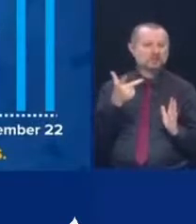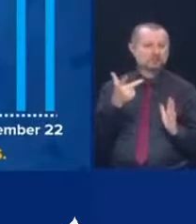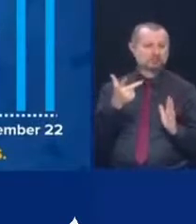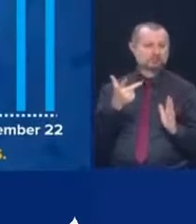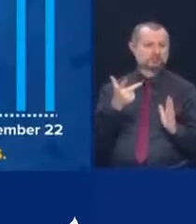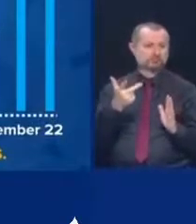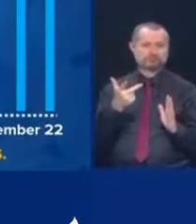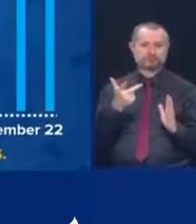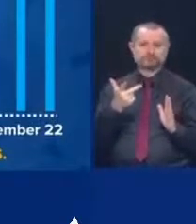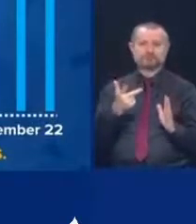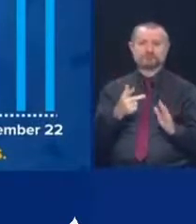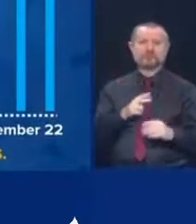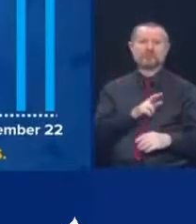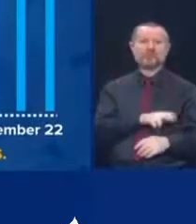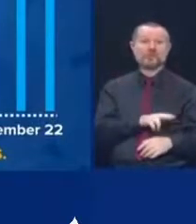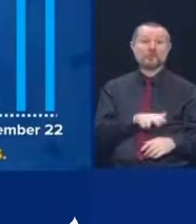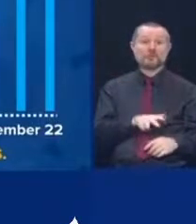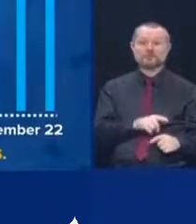33 to 91.